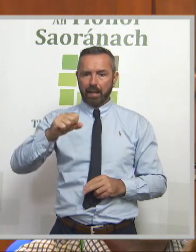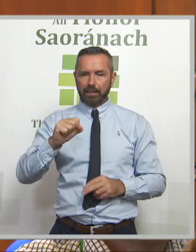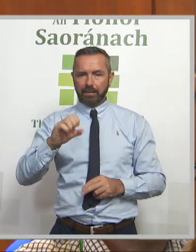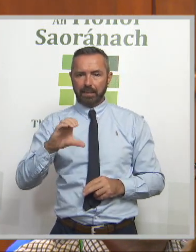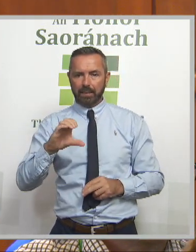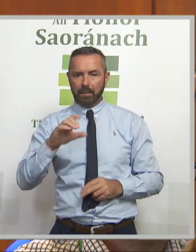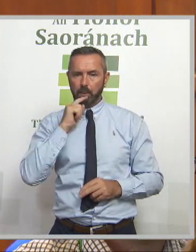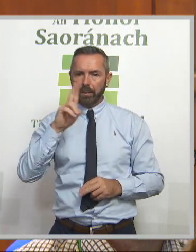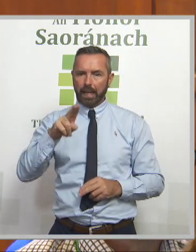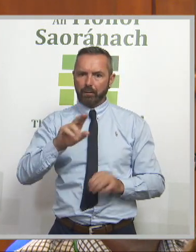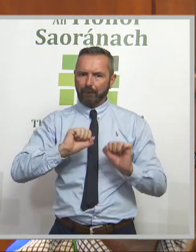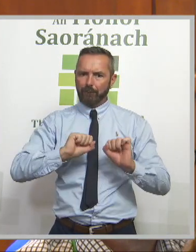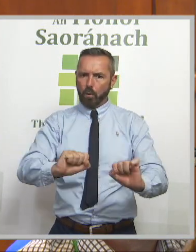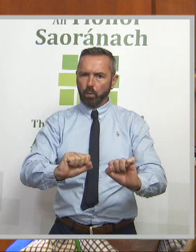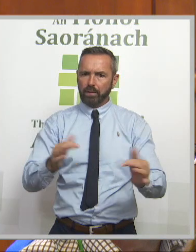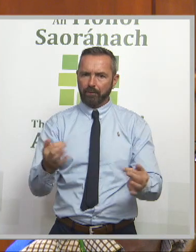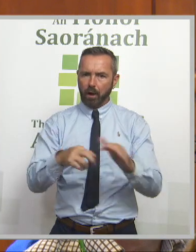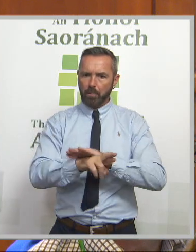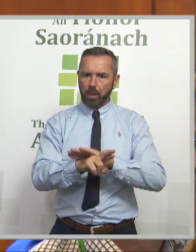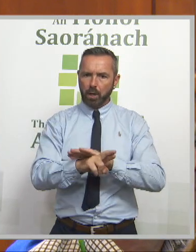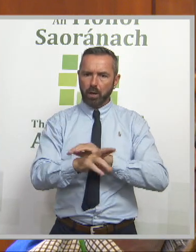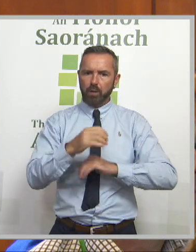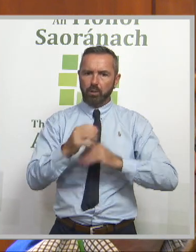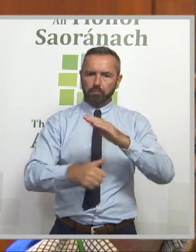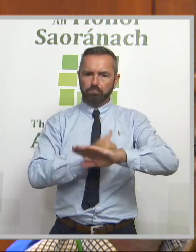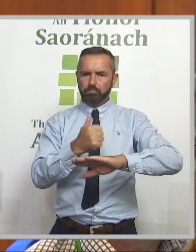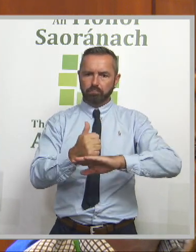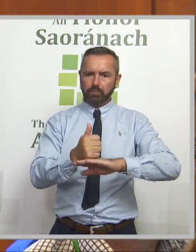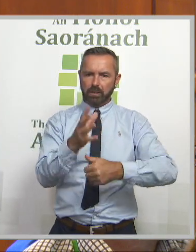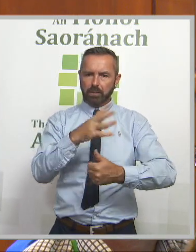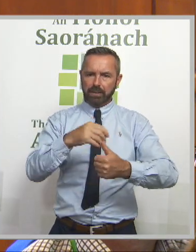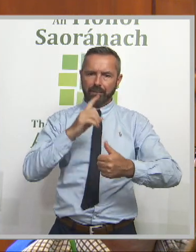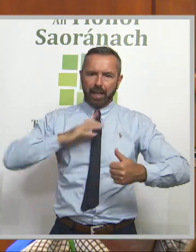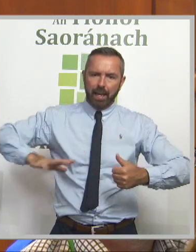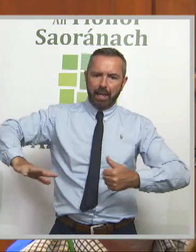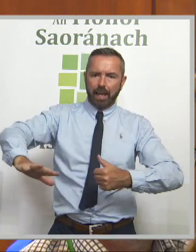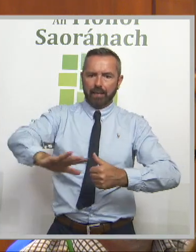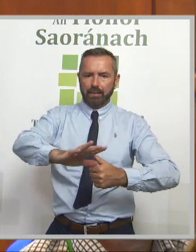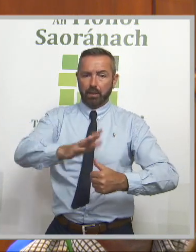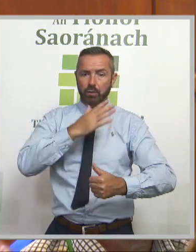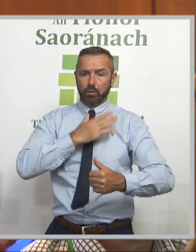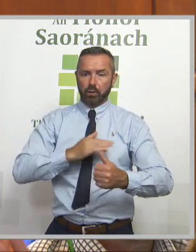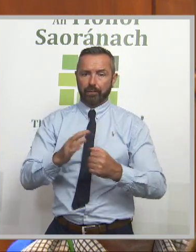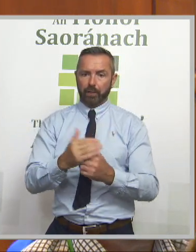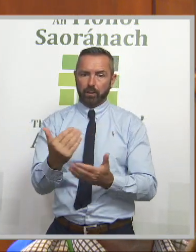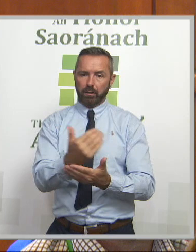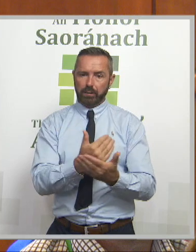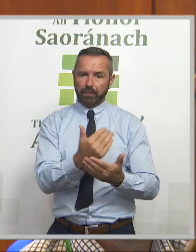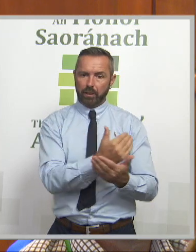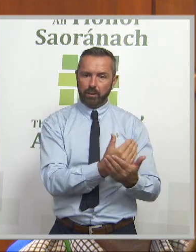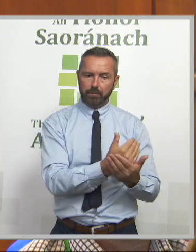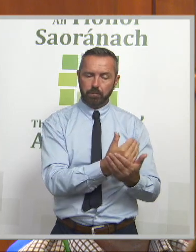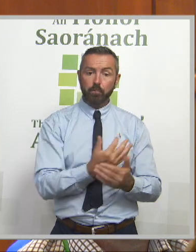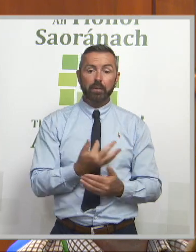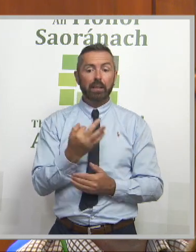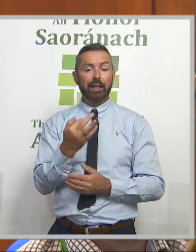impose that on a farmer or a group or around an urban area? And I have a two-part to the question. If you had the powers tomorrow,